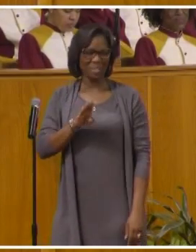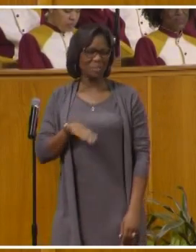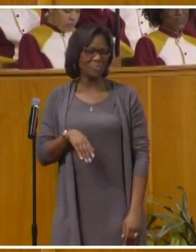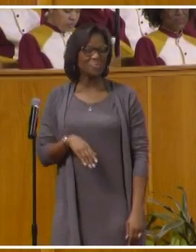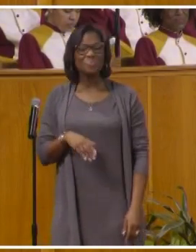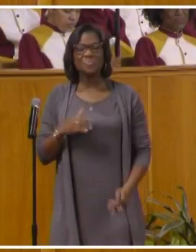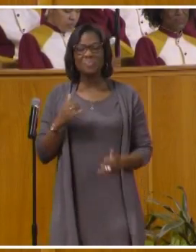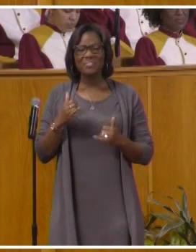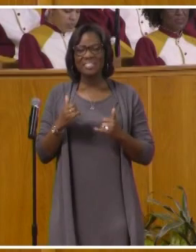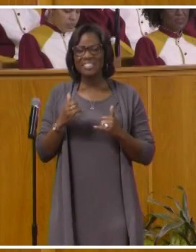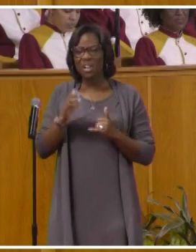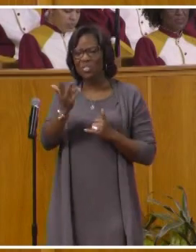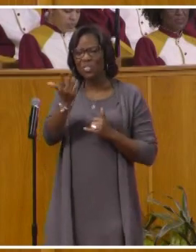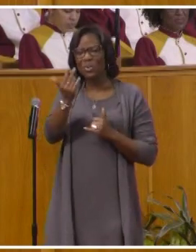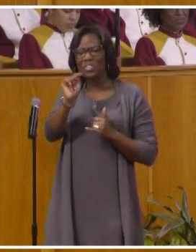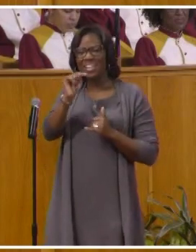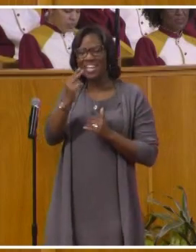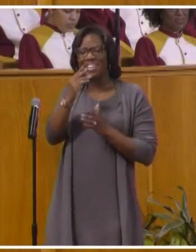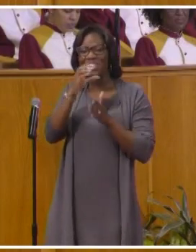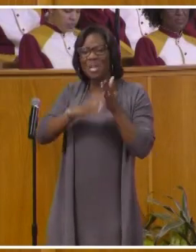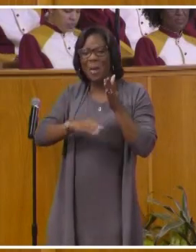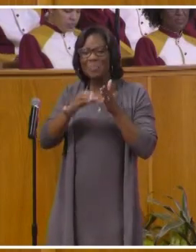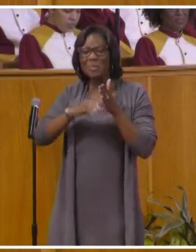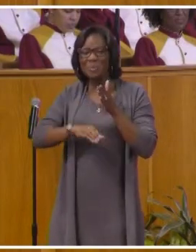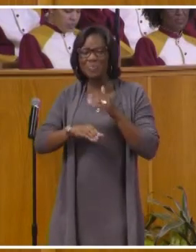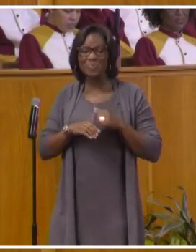And in the 13th chapter,